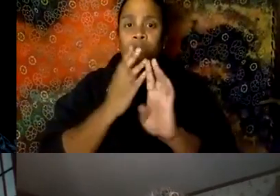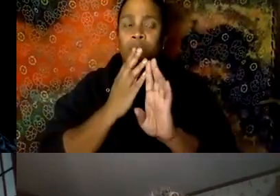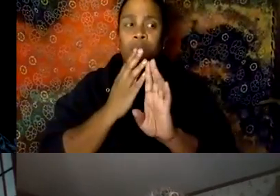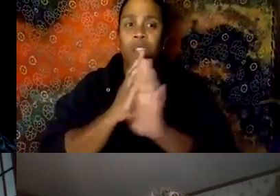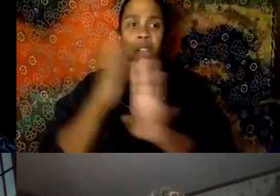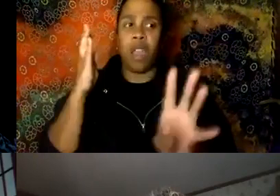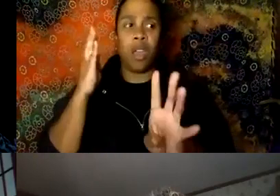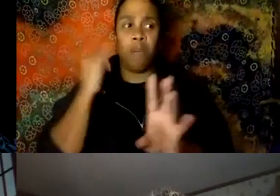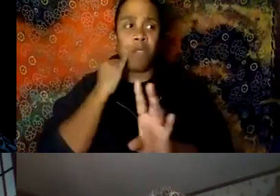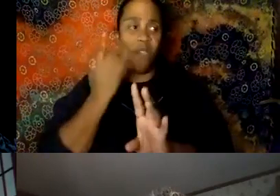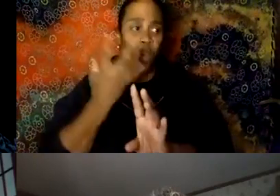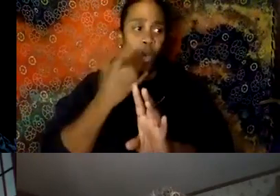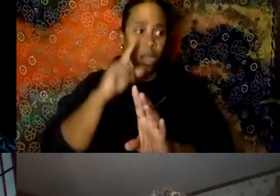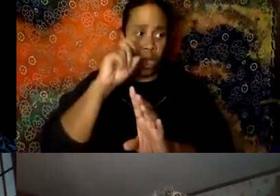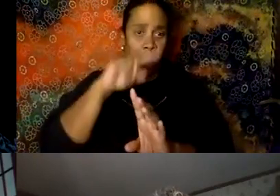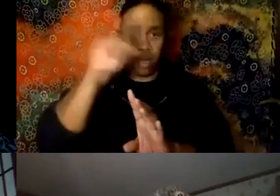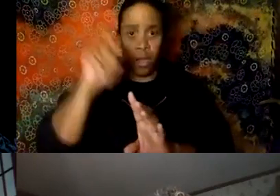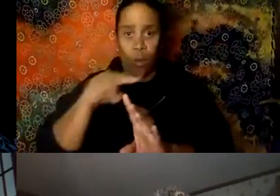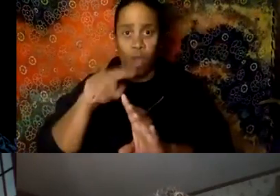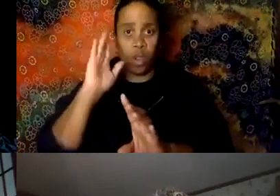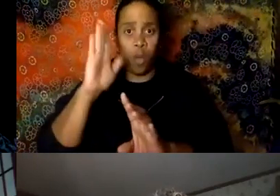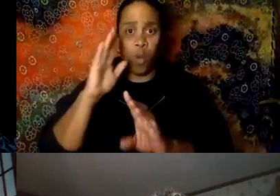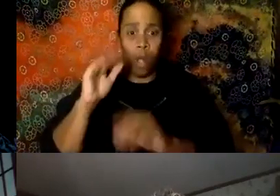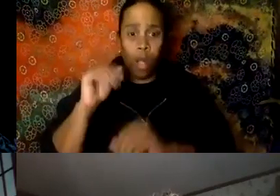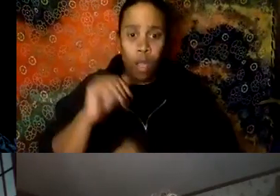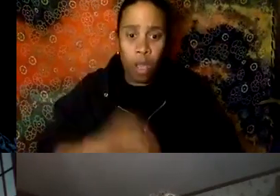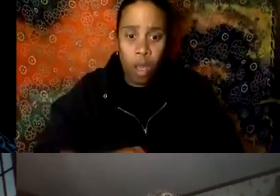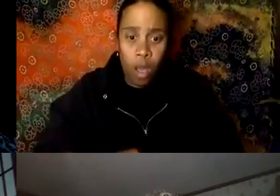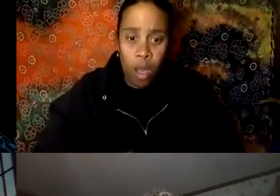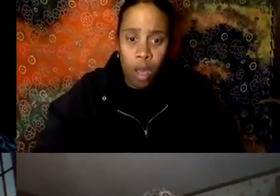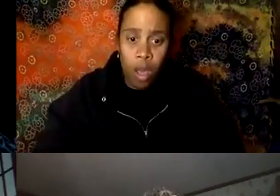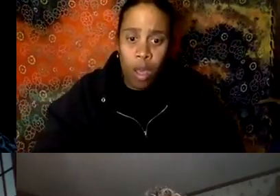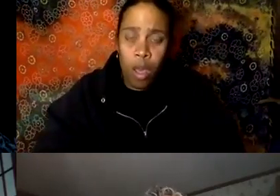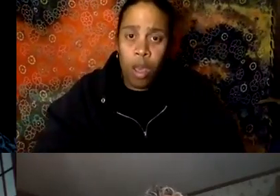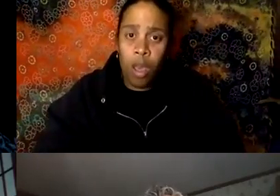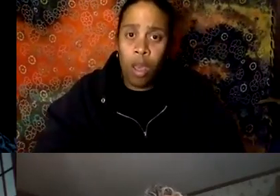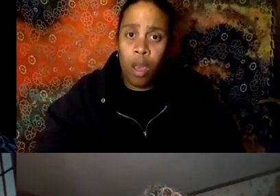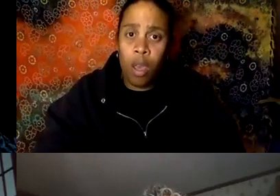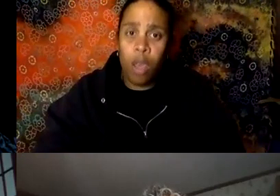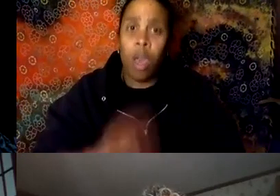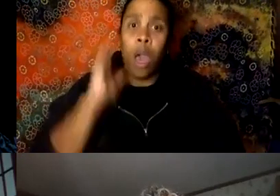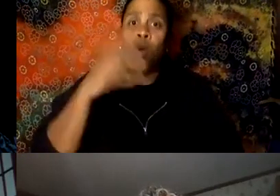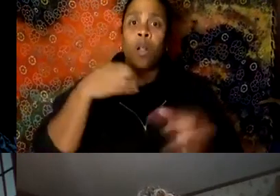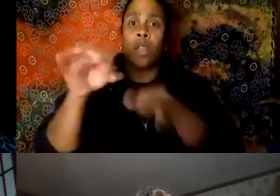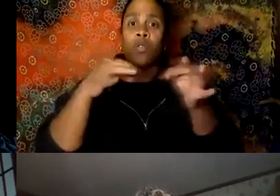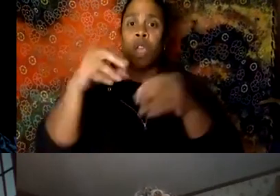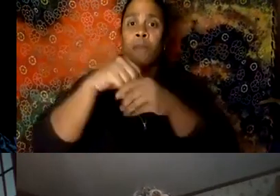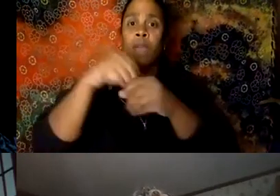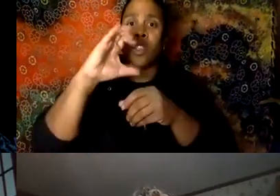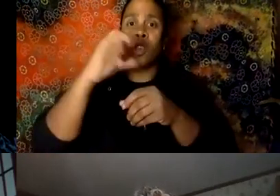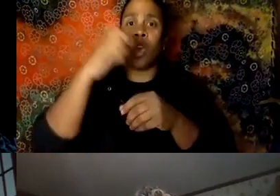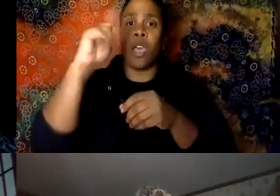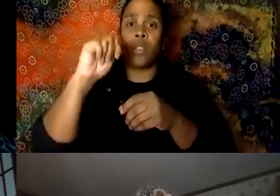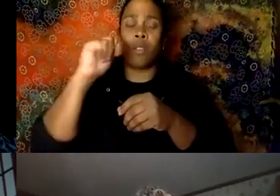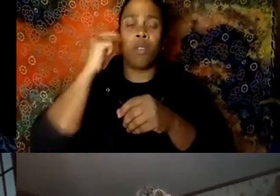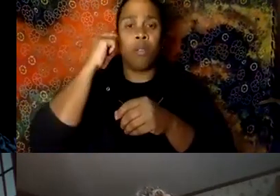question, I will put in the chat how this works. As you can see, many of us will